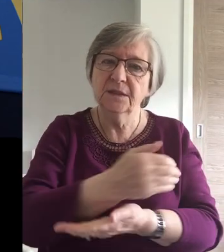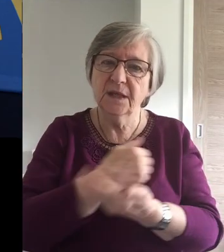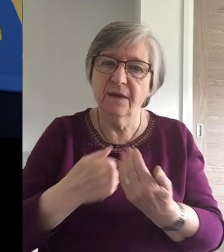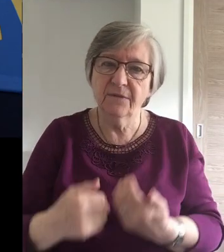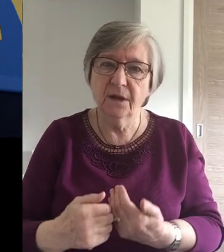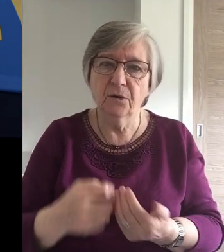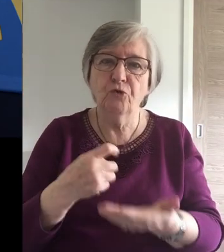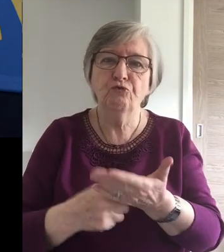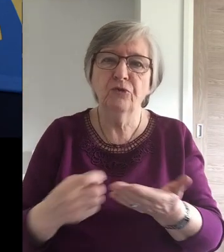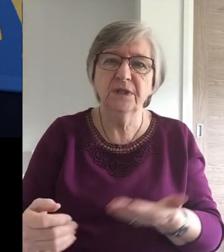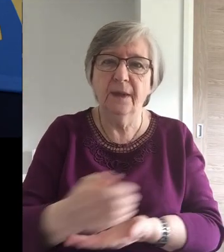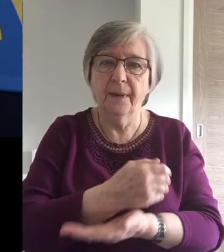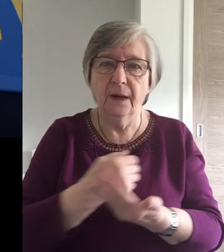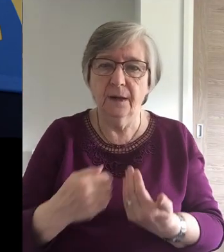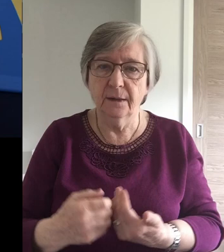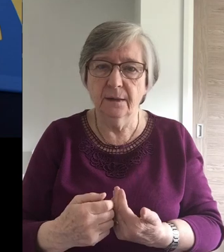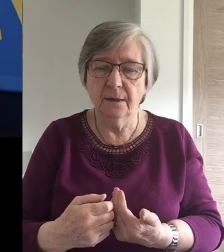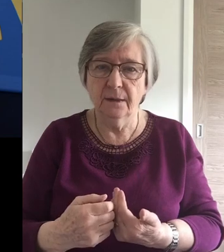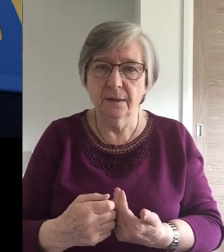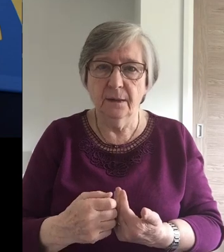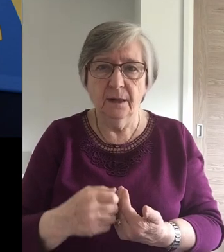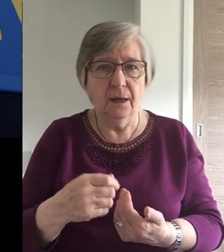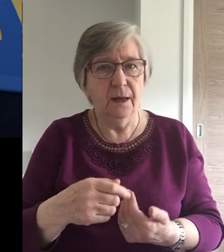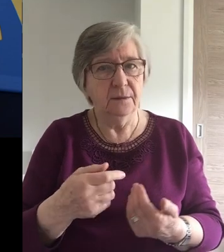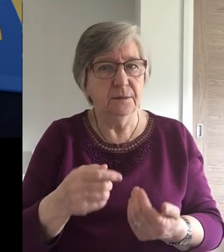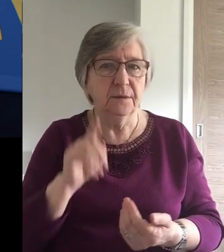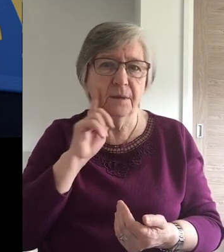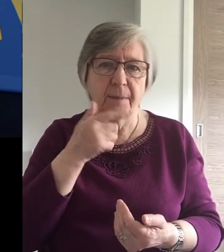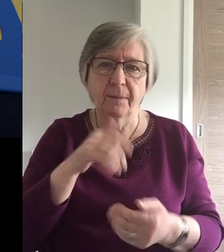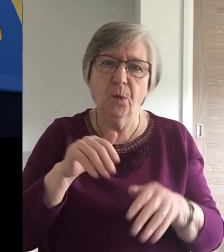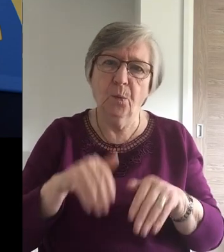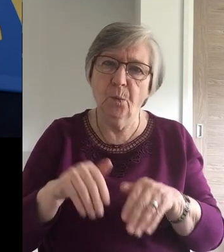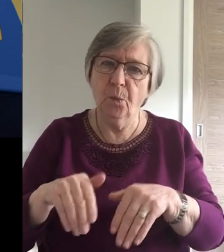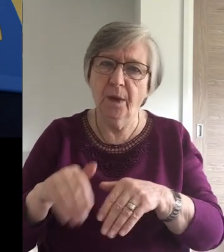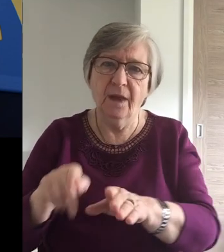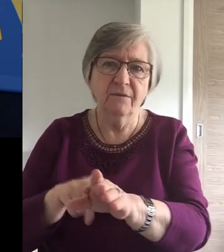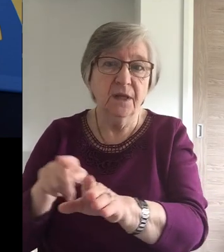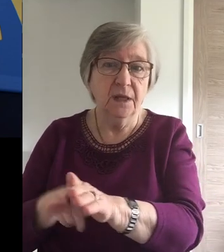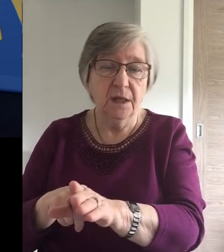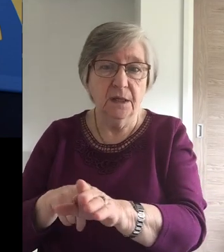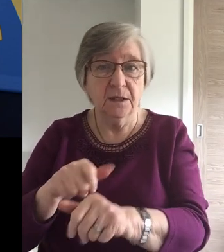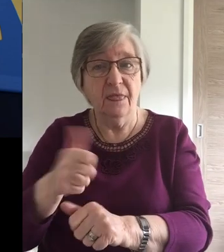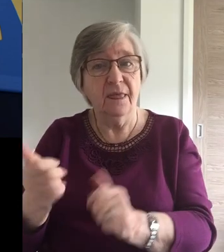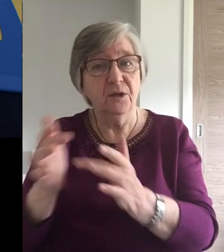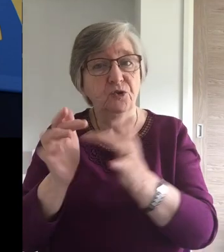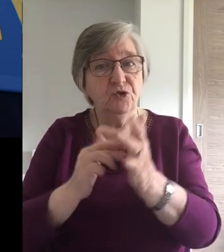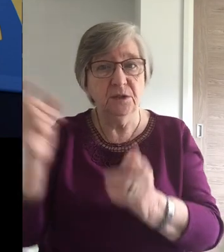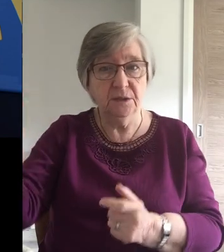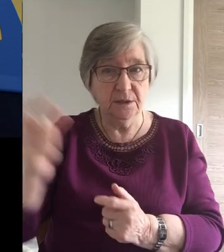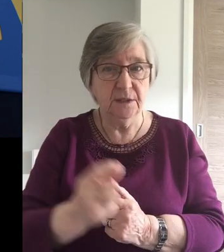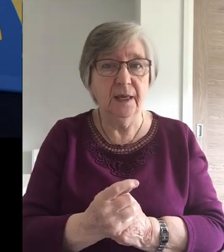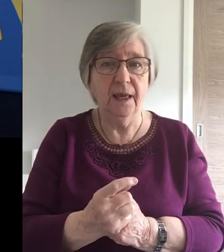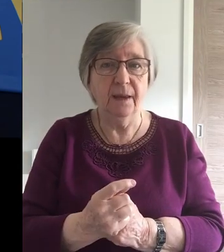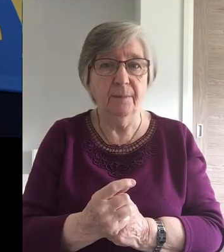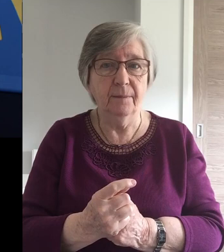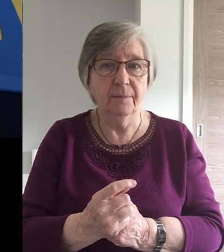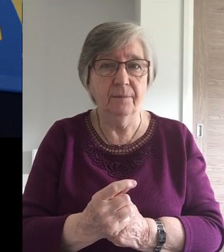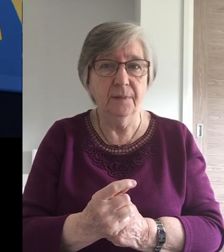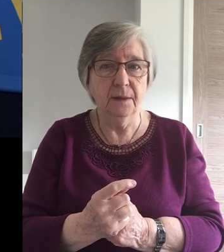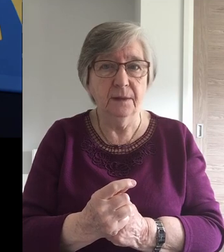Redeemer. And after years of those promises, Jesus came and